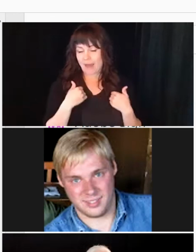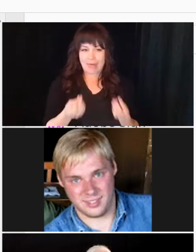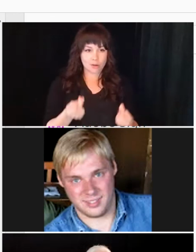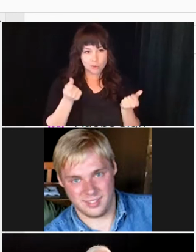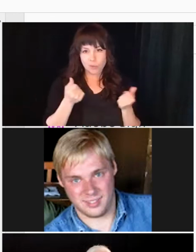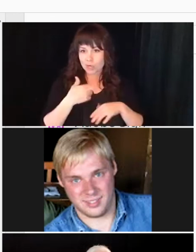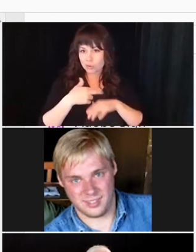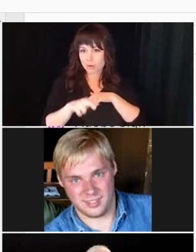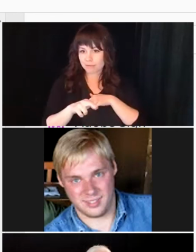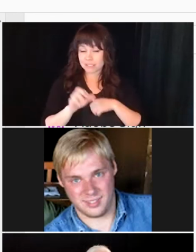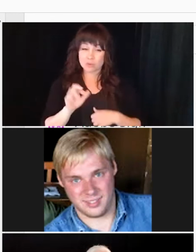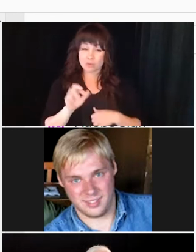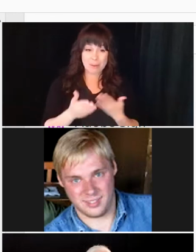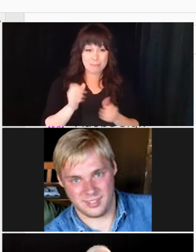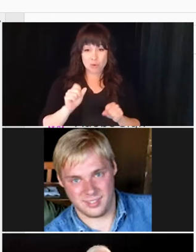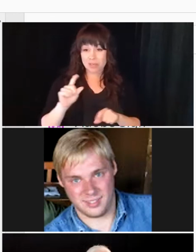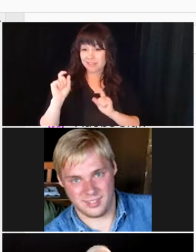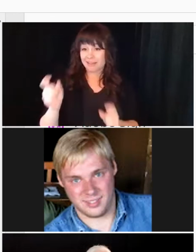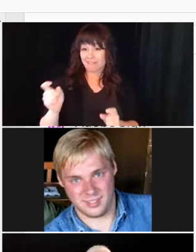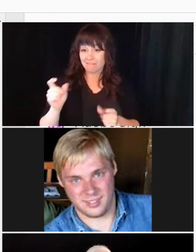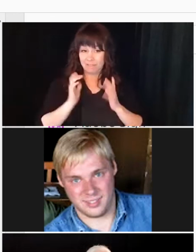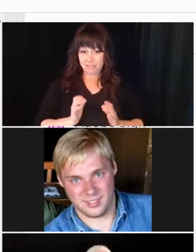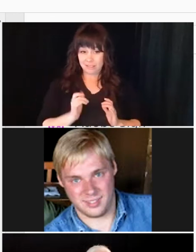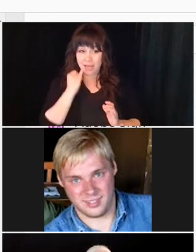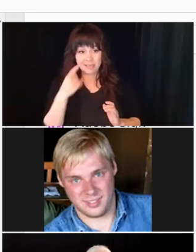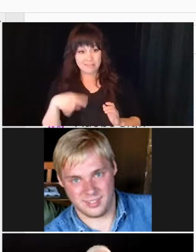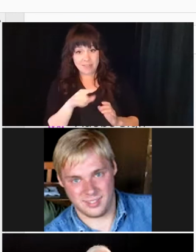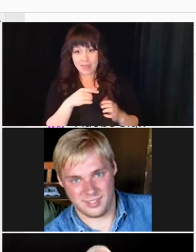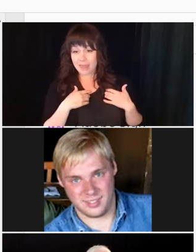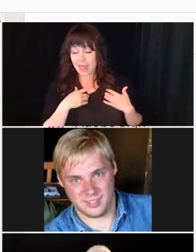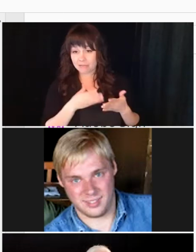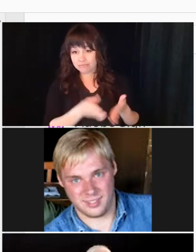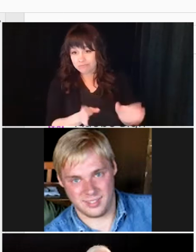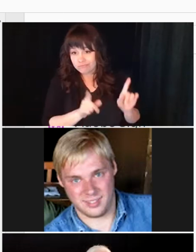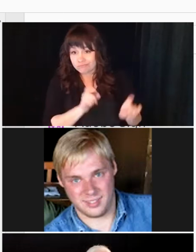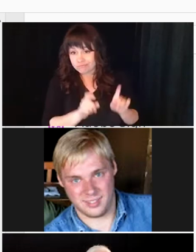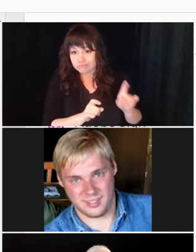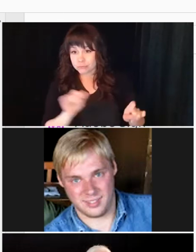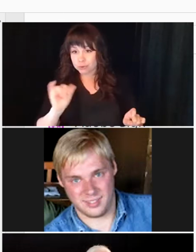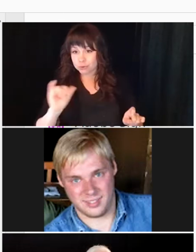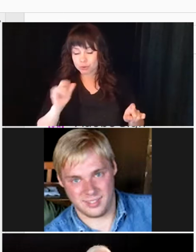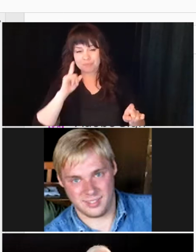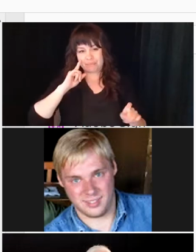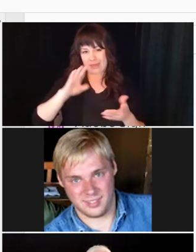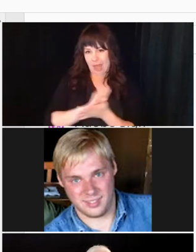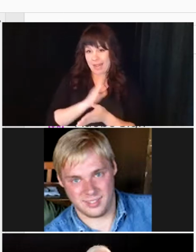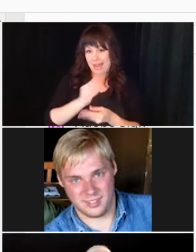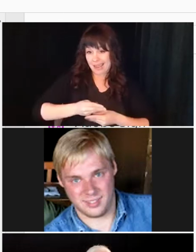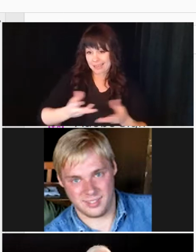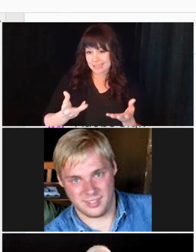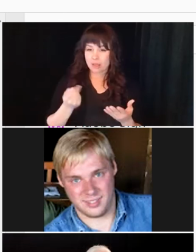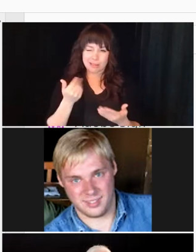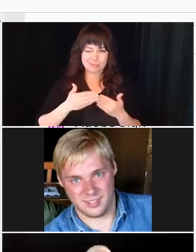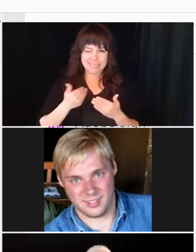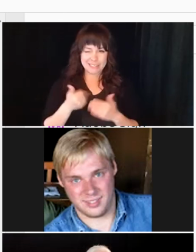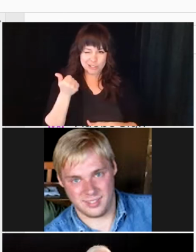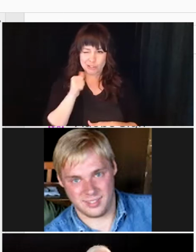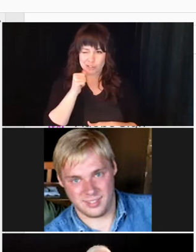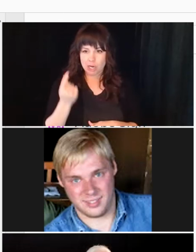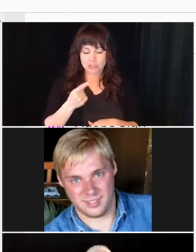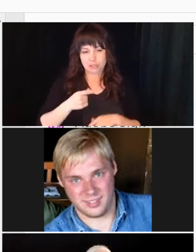they can hand out to a client if there's general questions. I thought a handout would be a little bit easier than having to go through a whole PowerPoint.